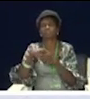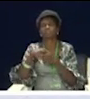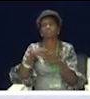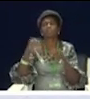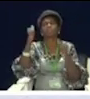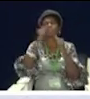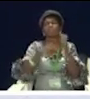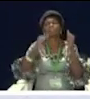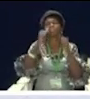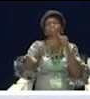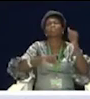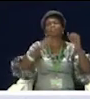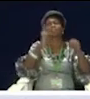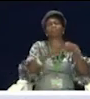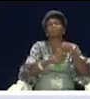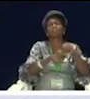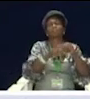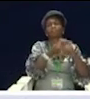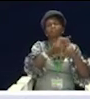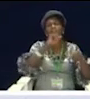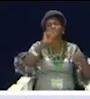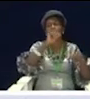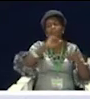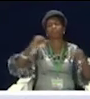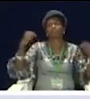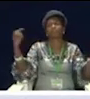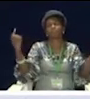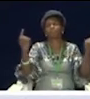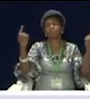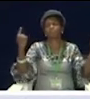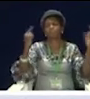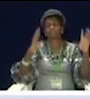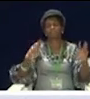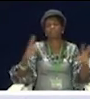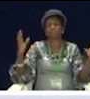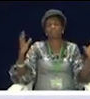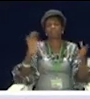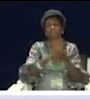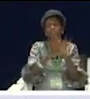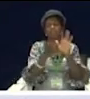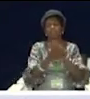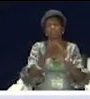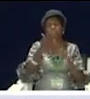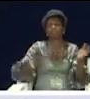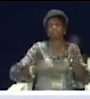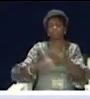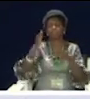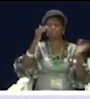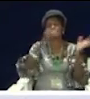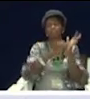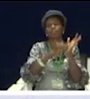Every time a sinner gets born again.